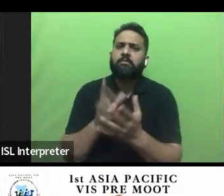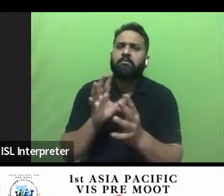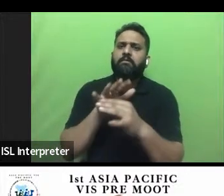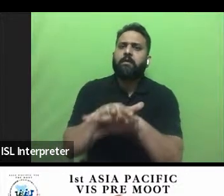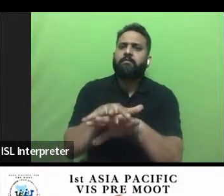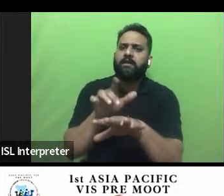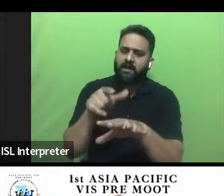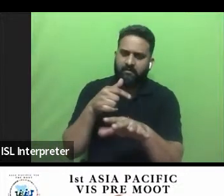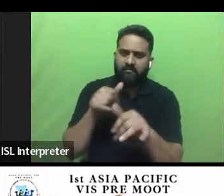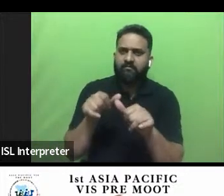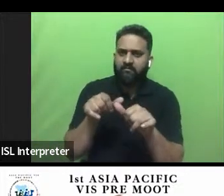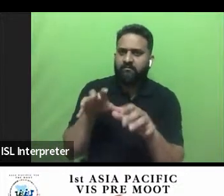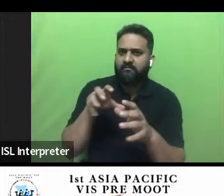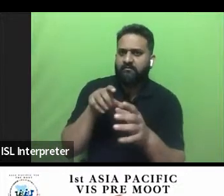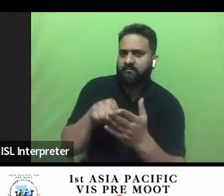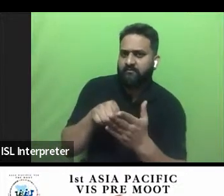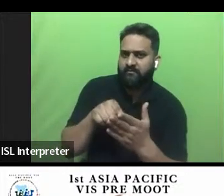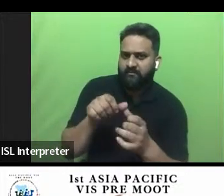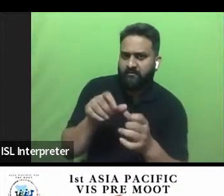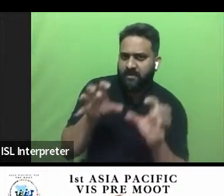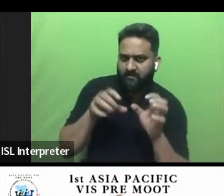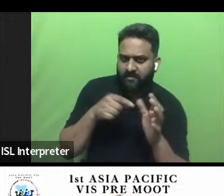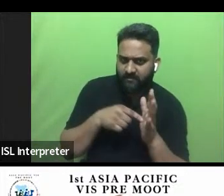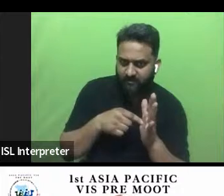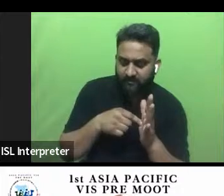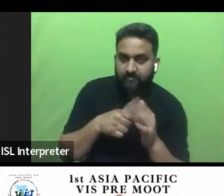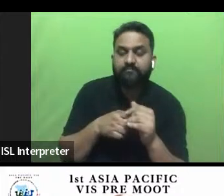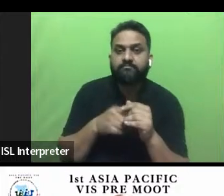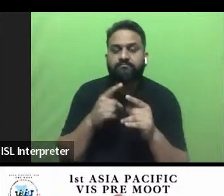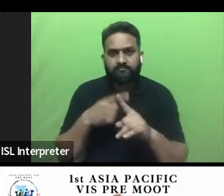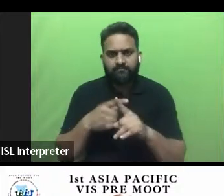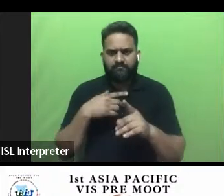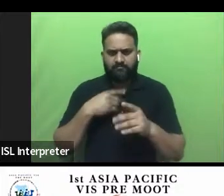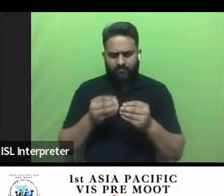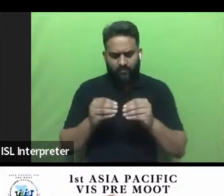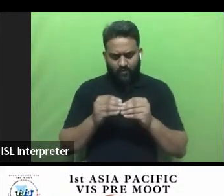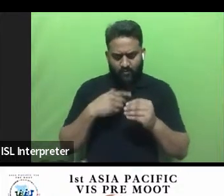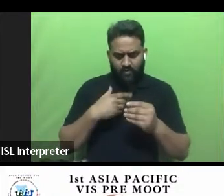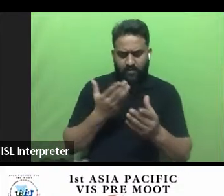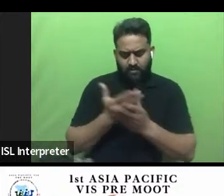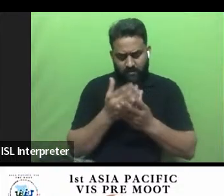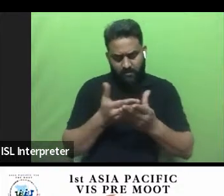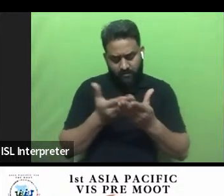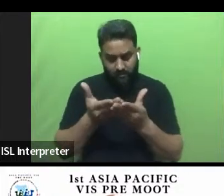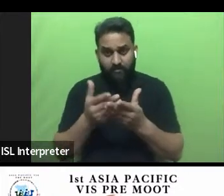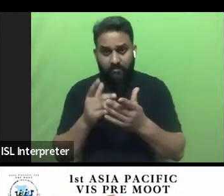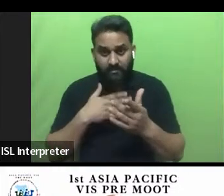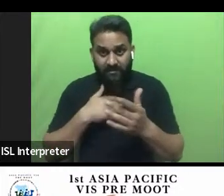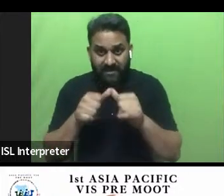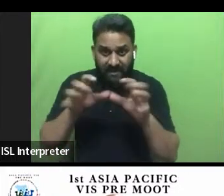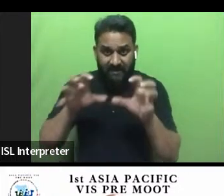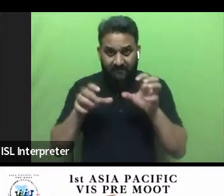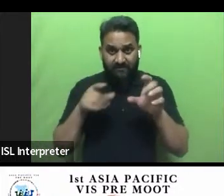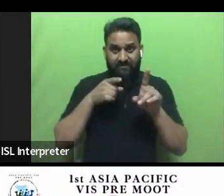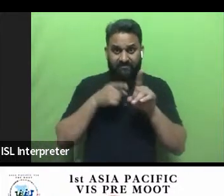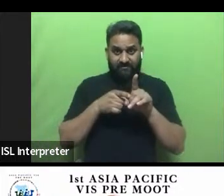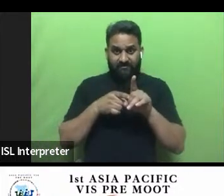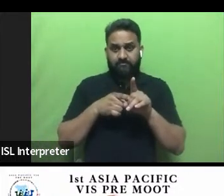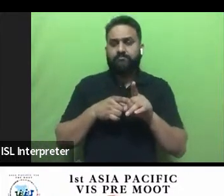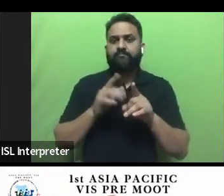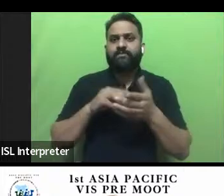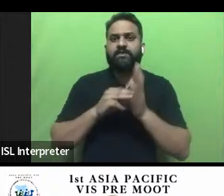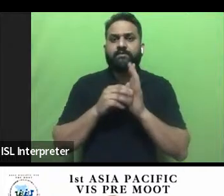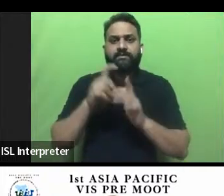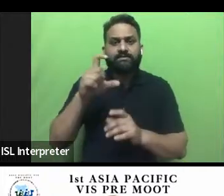agreement. However, we further submit that an arbitration agreement also falls within the scope of the